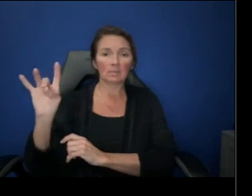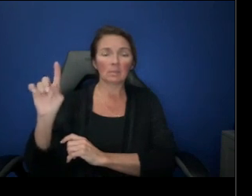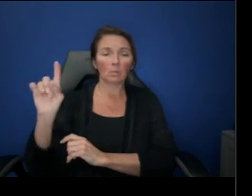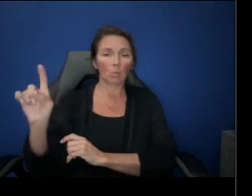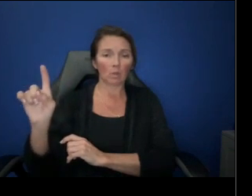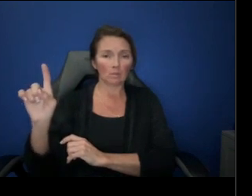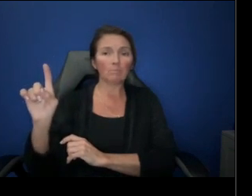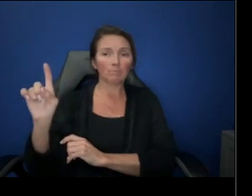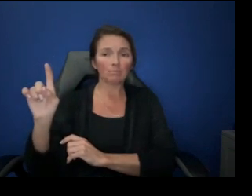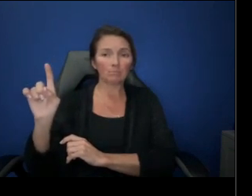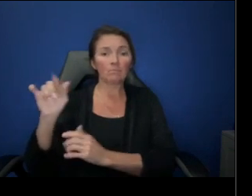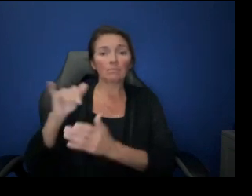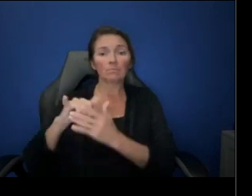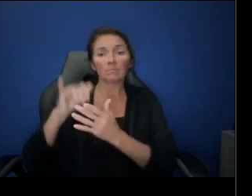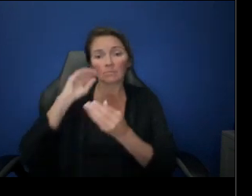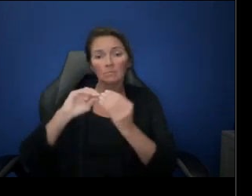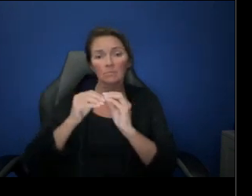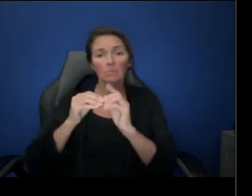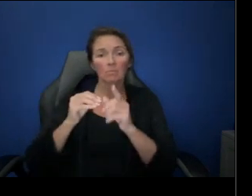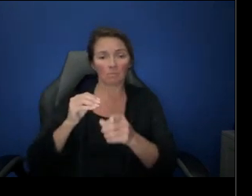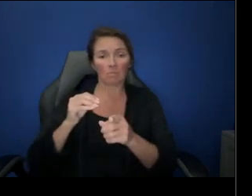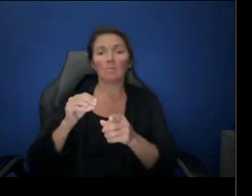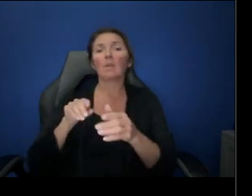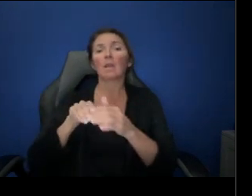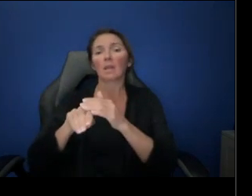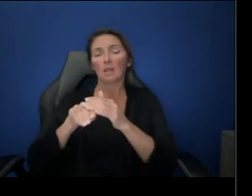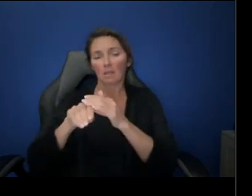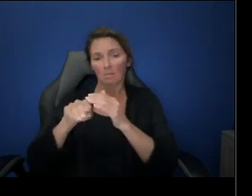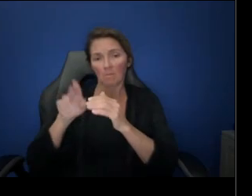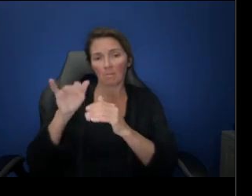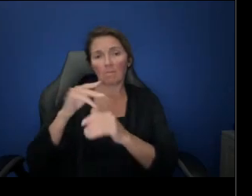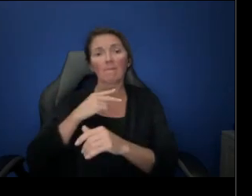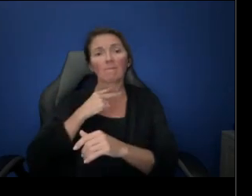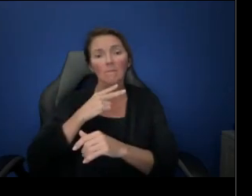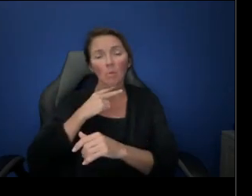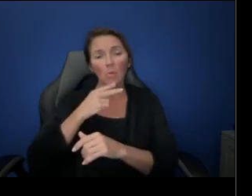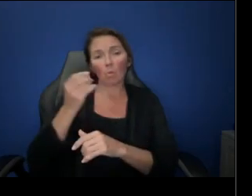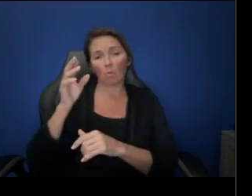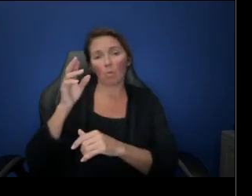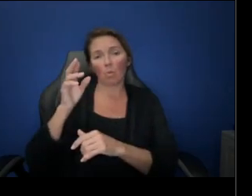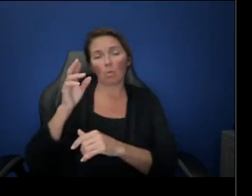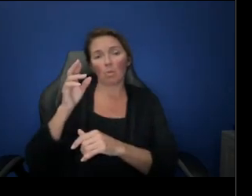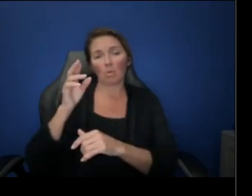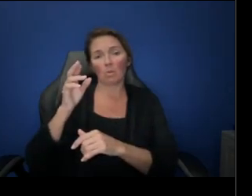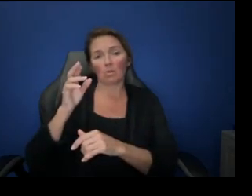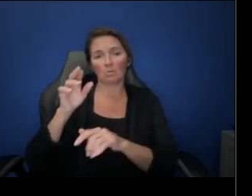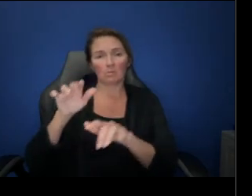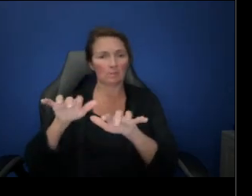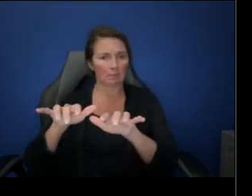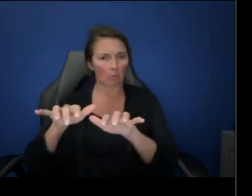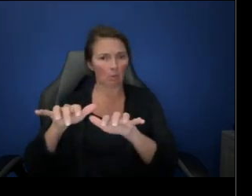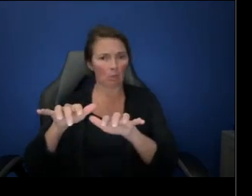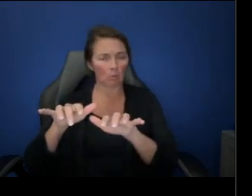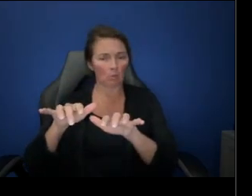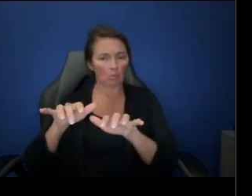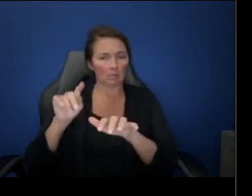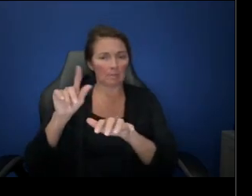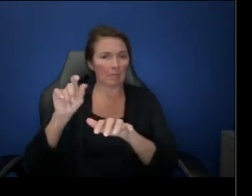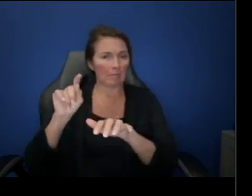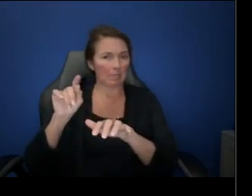888-341-7781. That number is accessible by voice or teletypewriter.